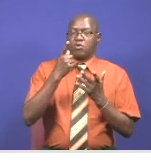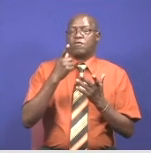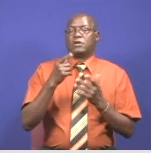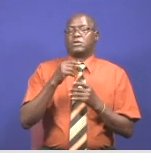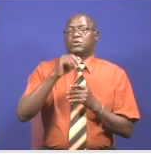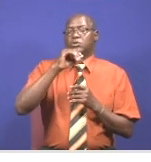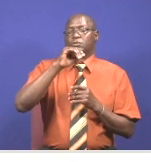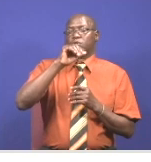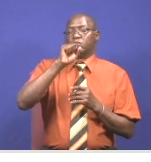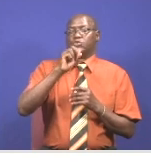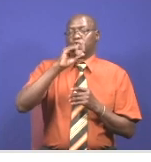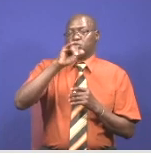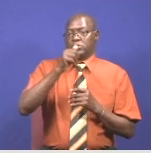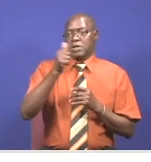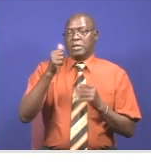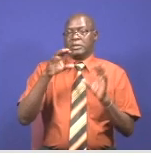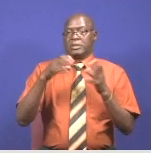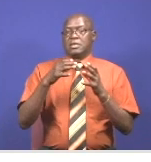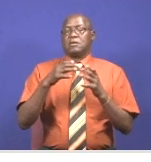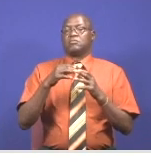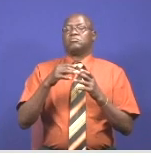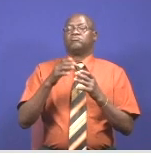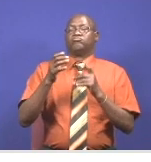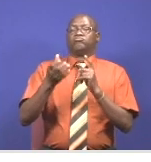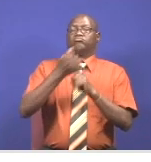that clinched the 2016 Singapore